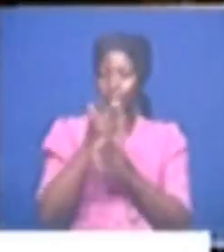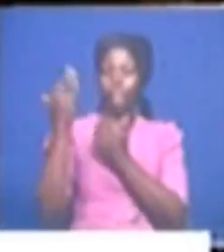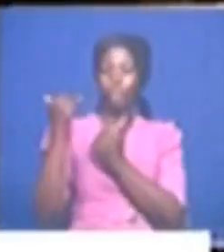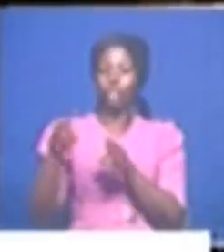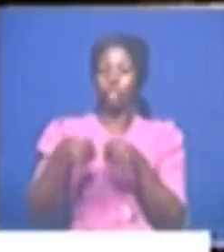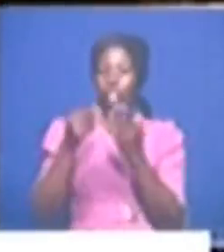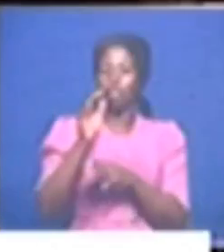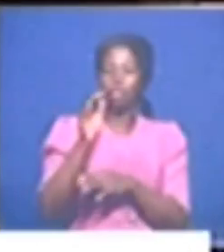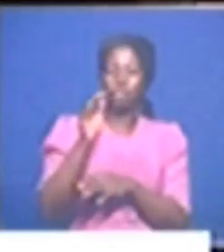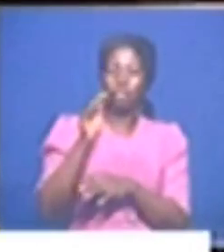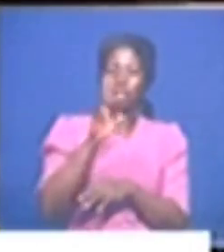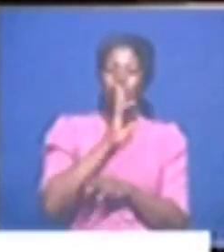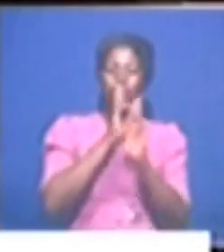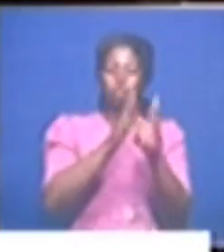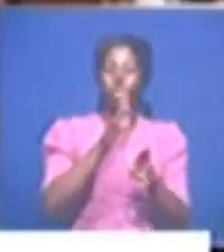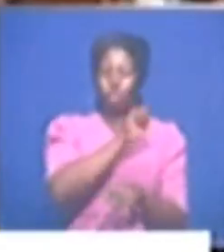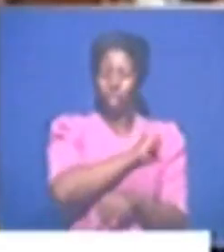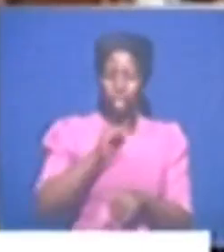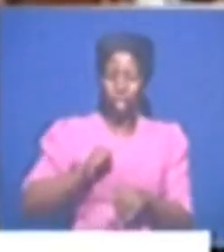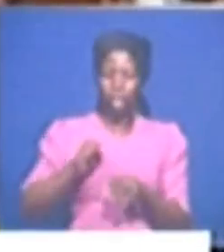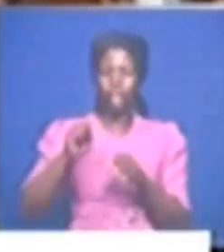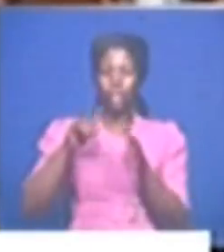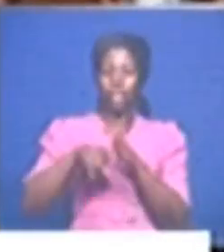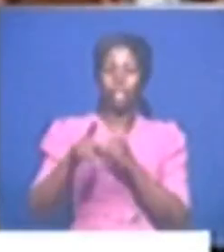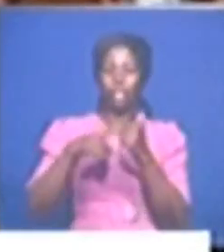report to the Senate within 60 days.